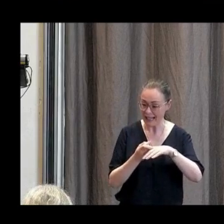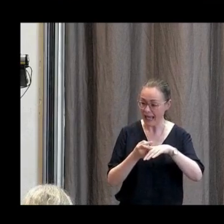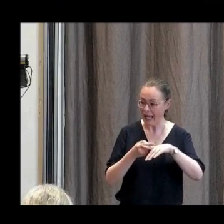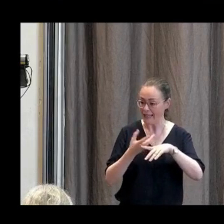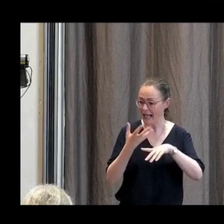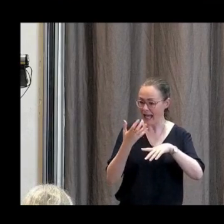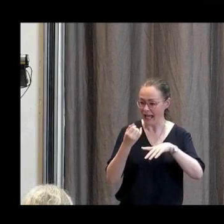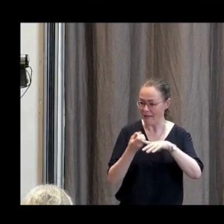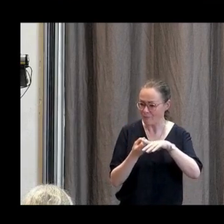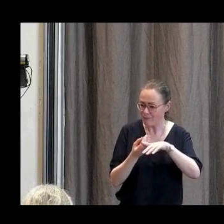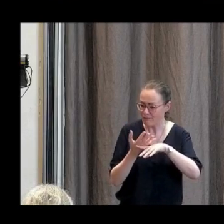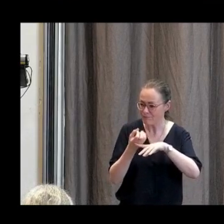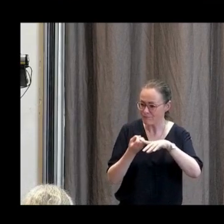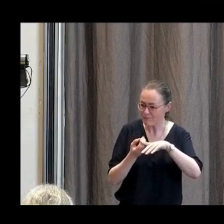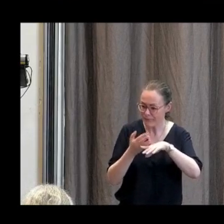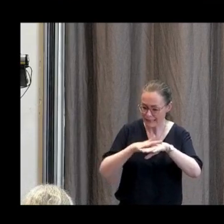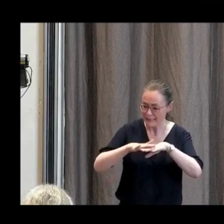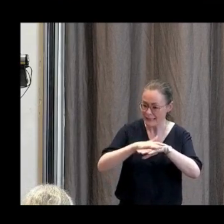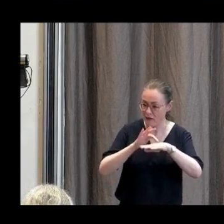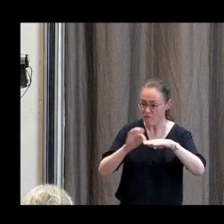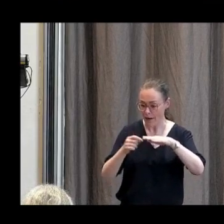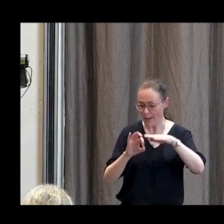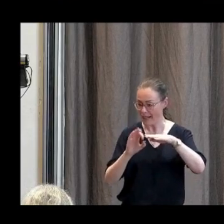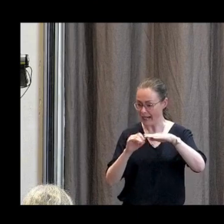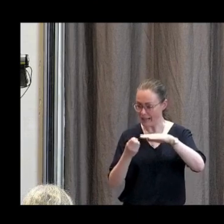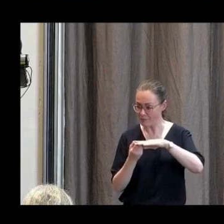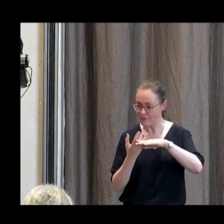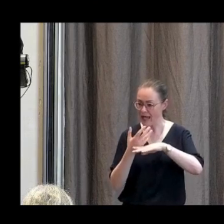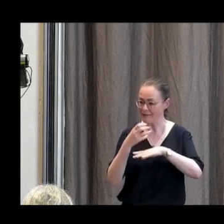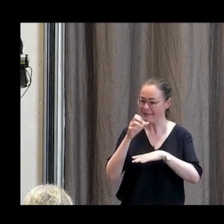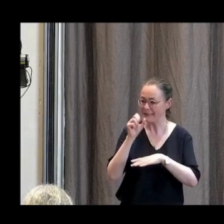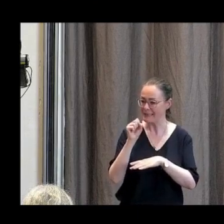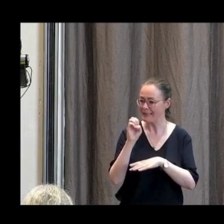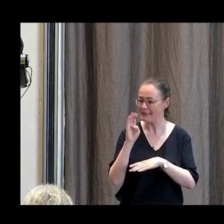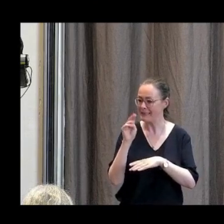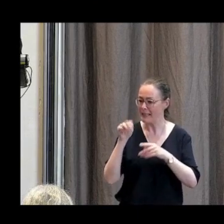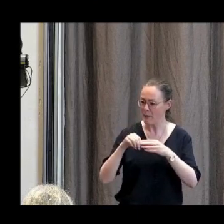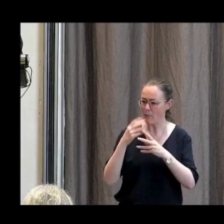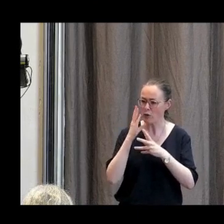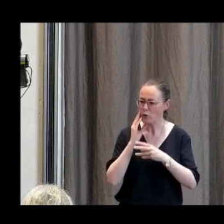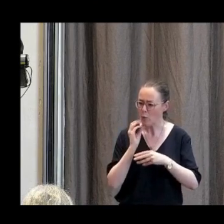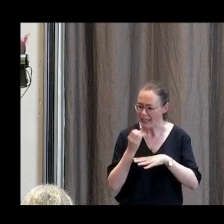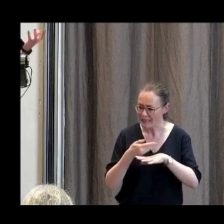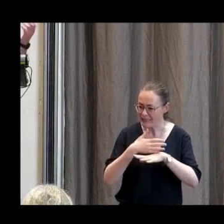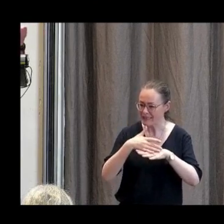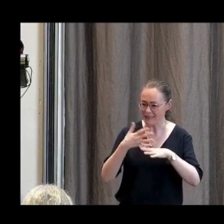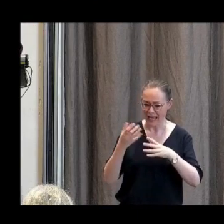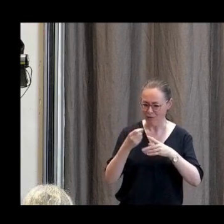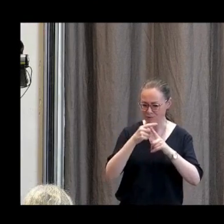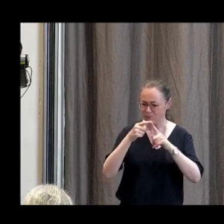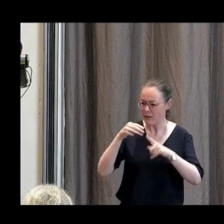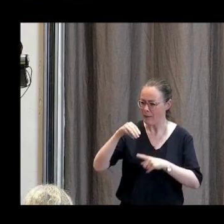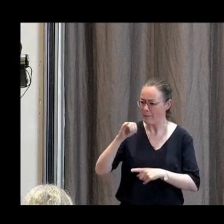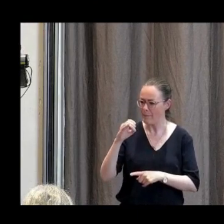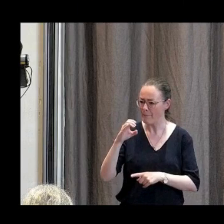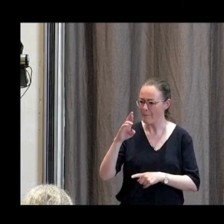the secretions onto the skin from those glands. So there's sebum on the skin, there's sweat, and there's also a host of